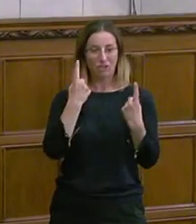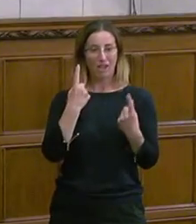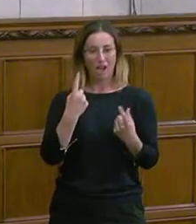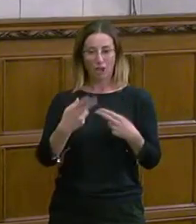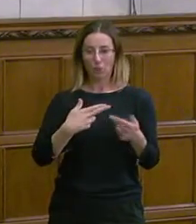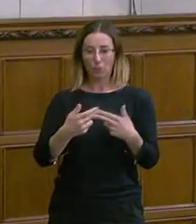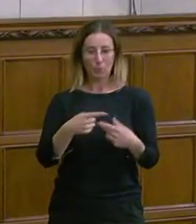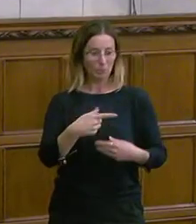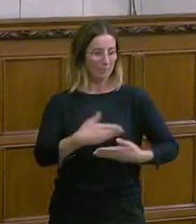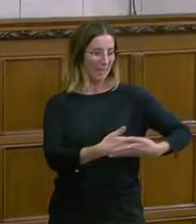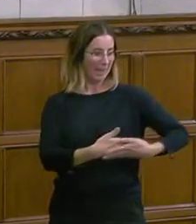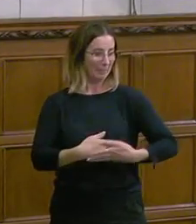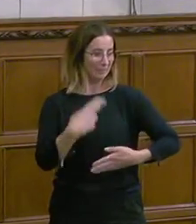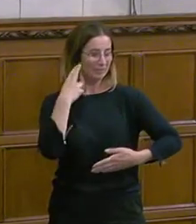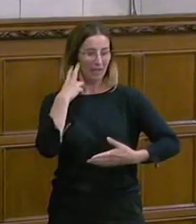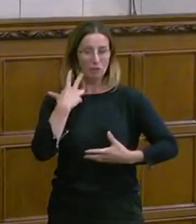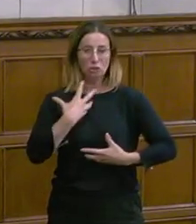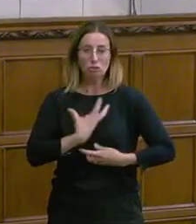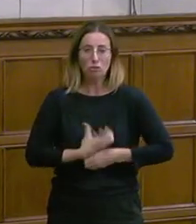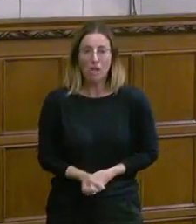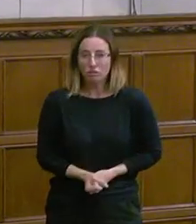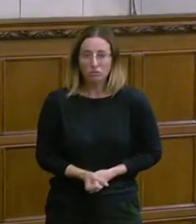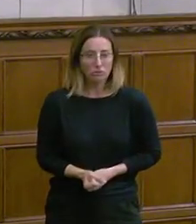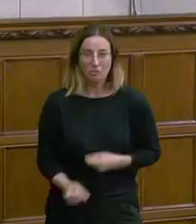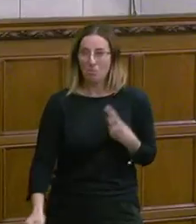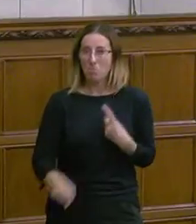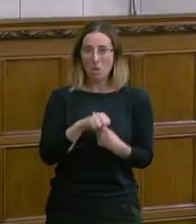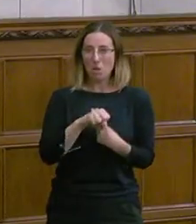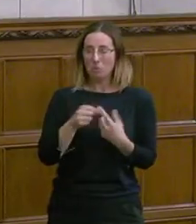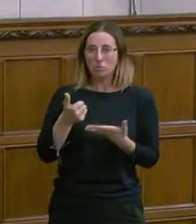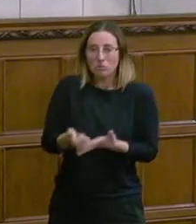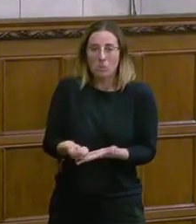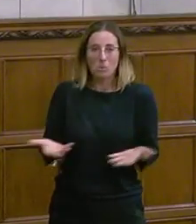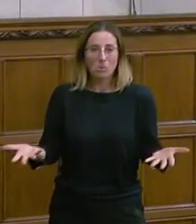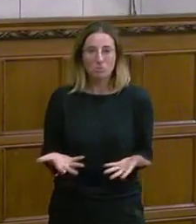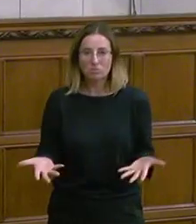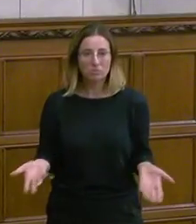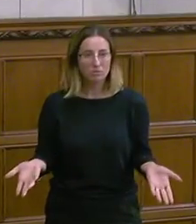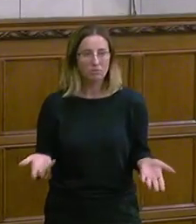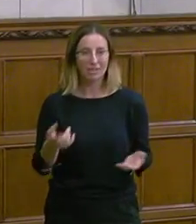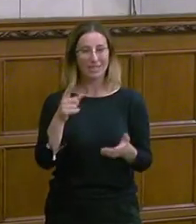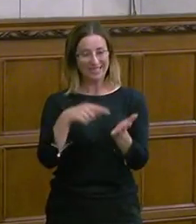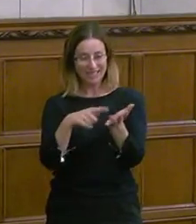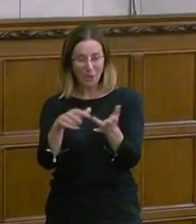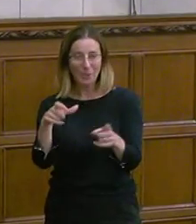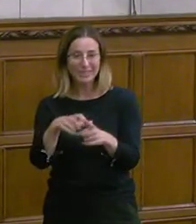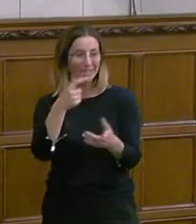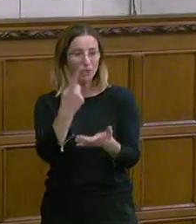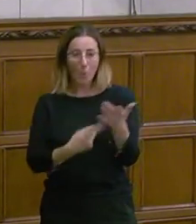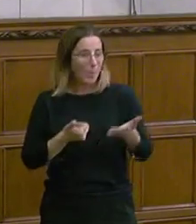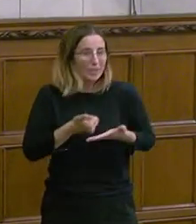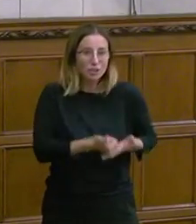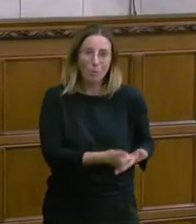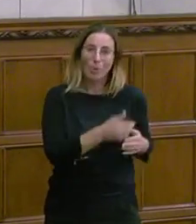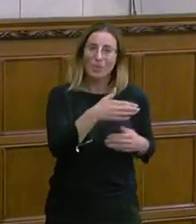times. And that's where a good trained teacher of the deaf not only can help the child acquire